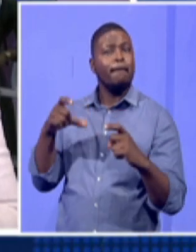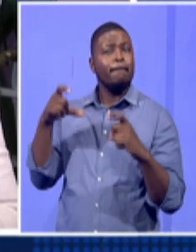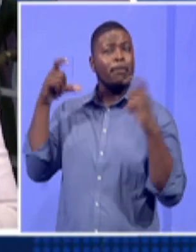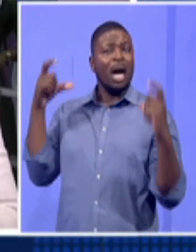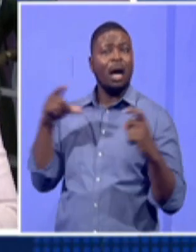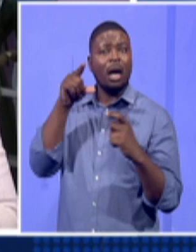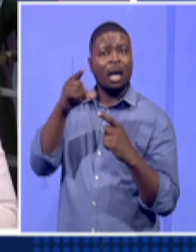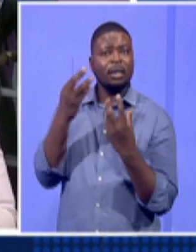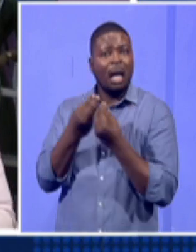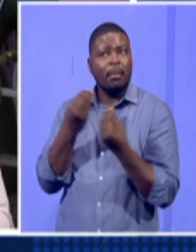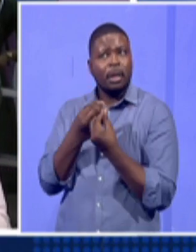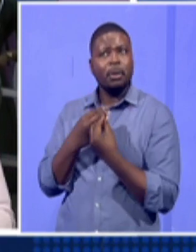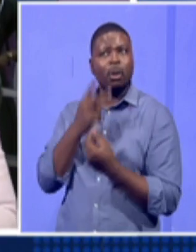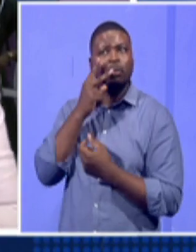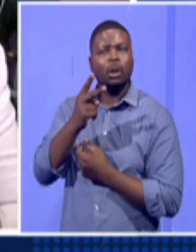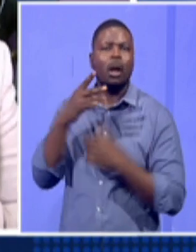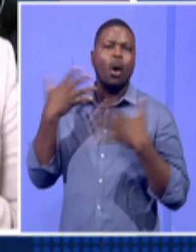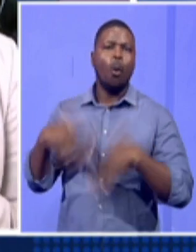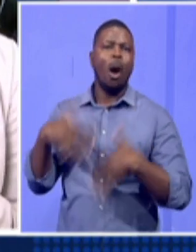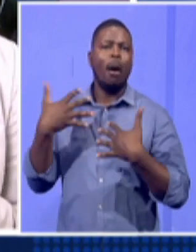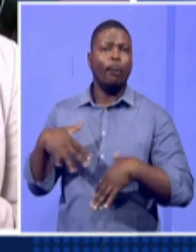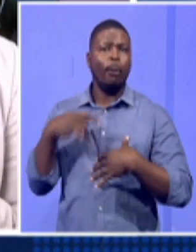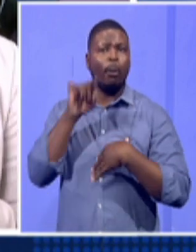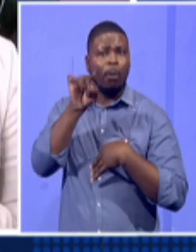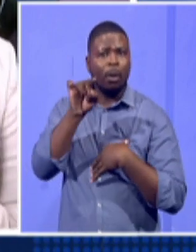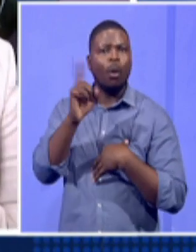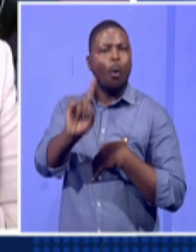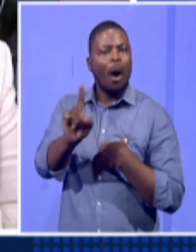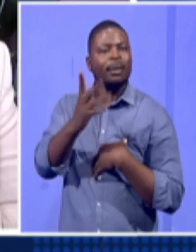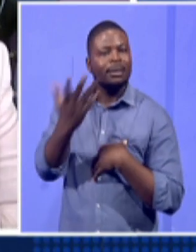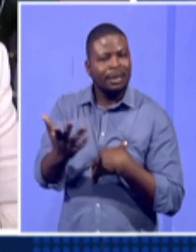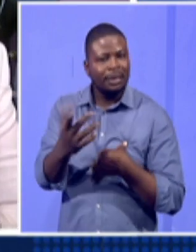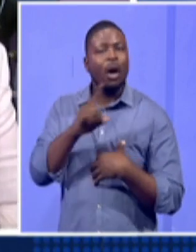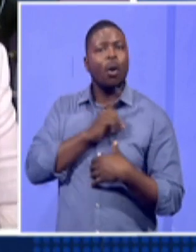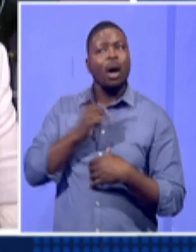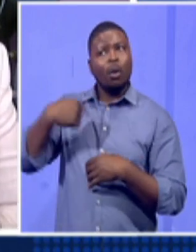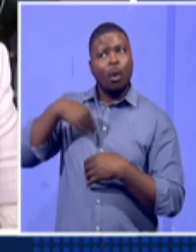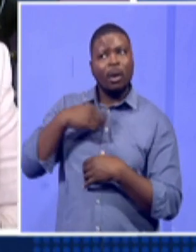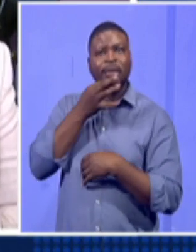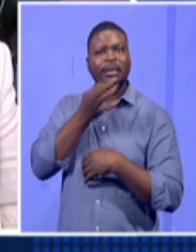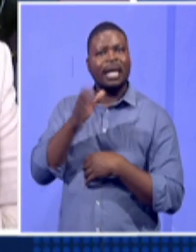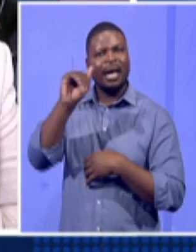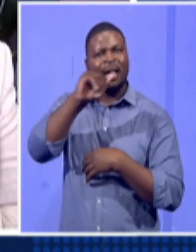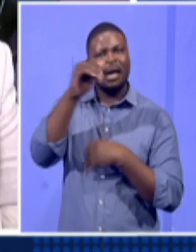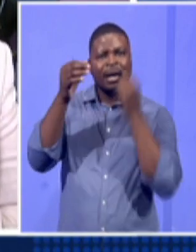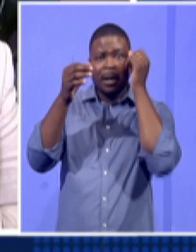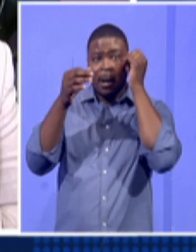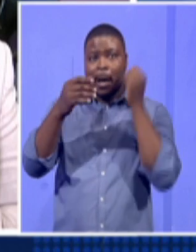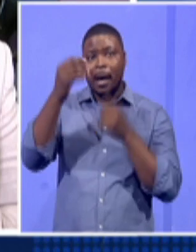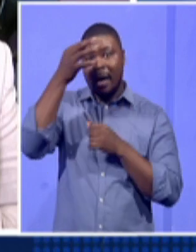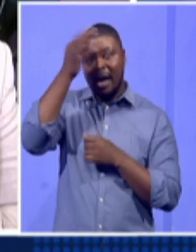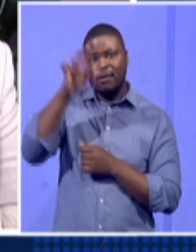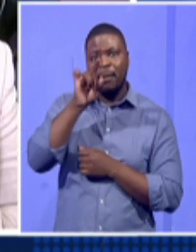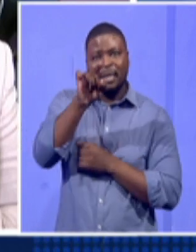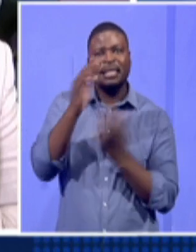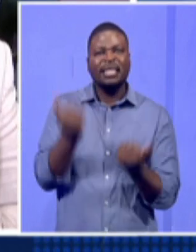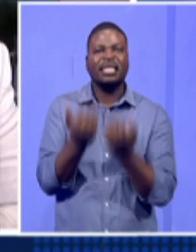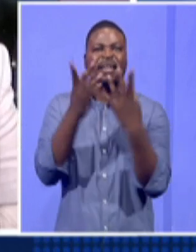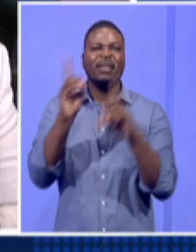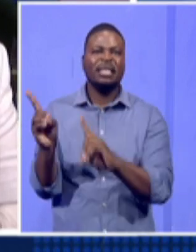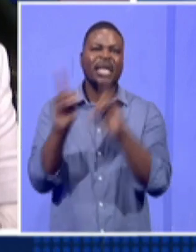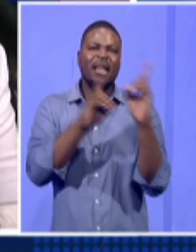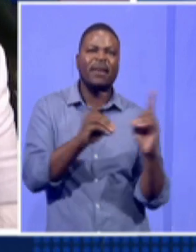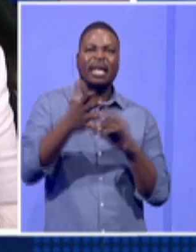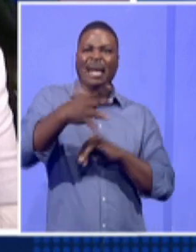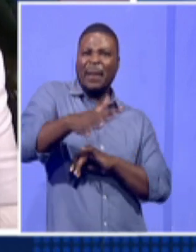service delivery, seeing that it's GovTech, in a way in which service delivery, because it's quite a critical element of